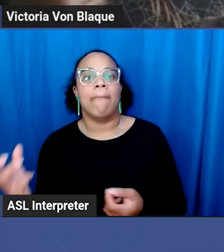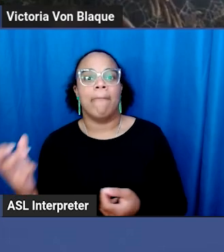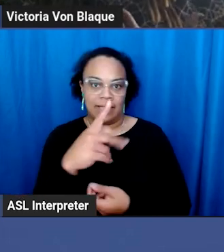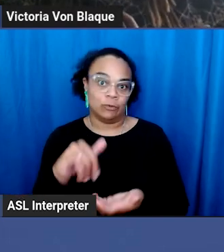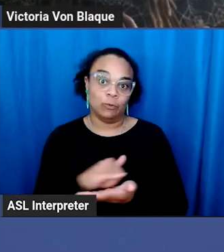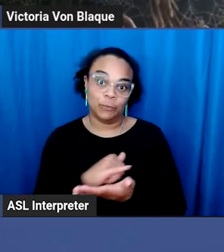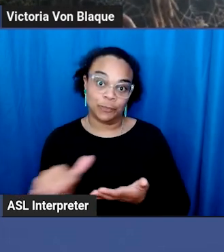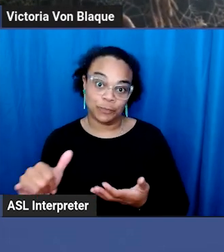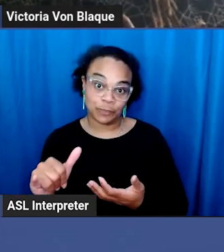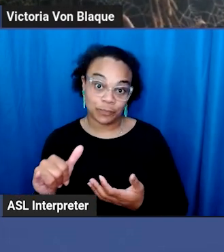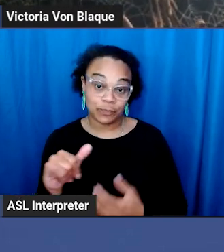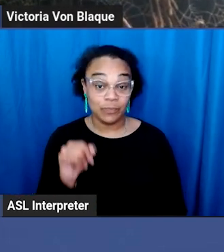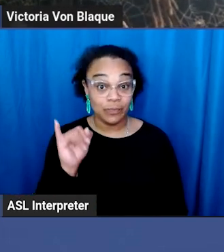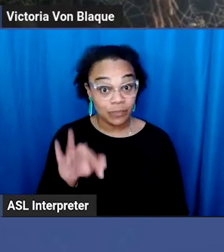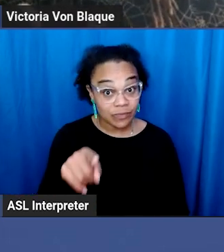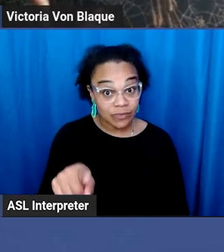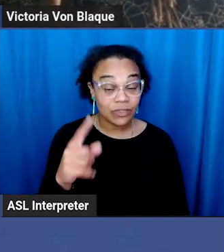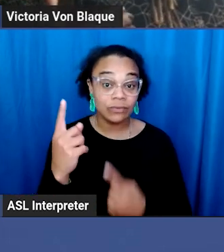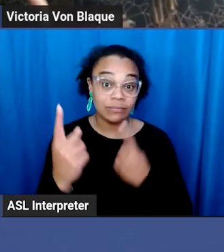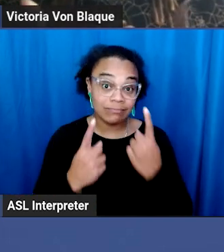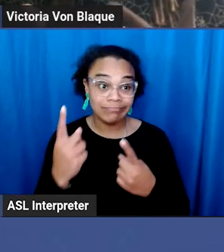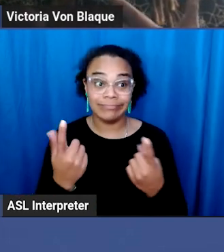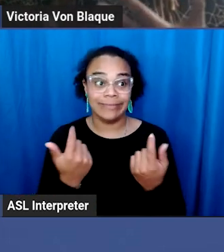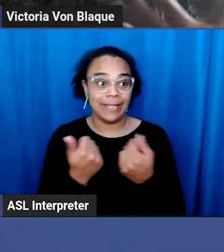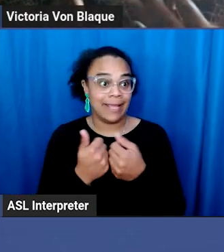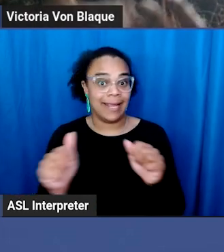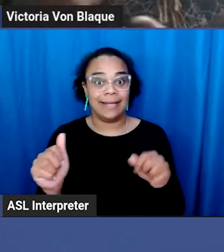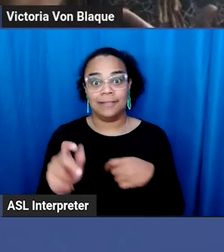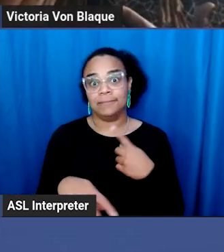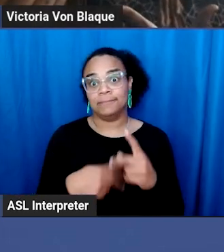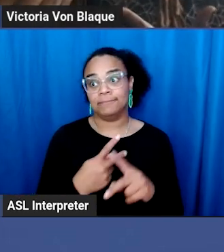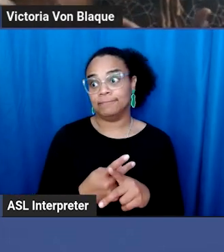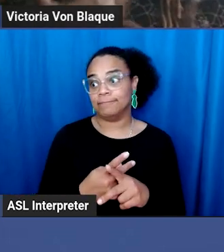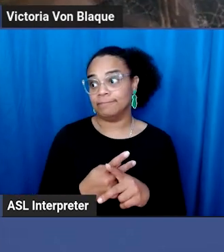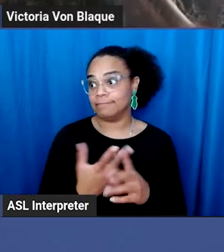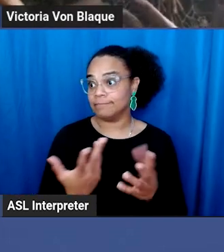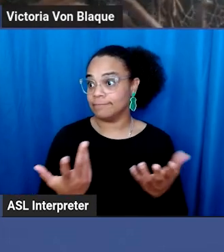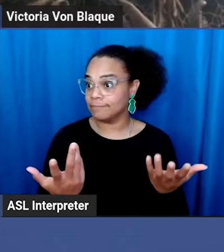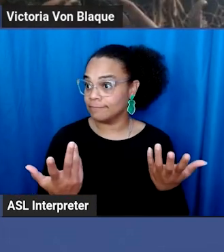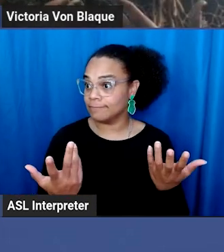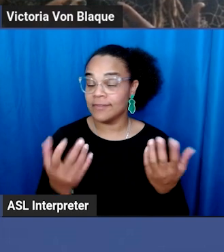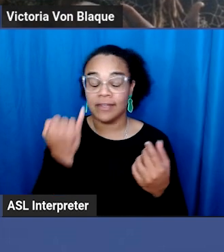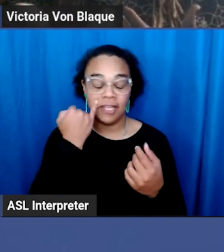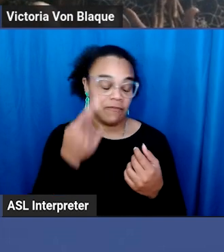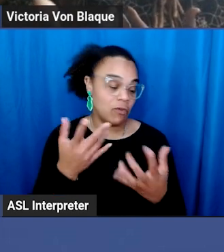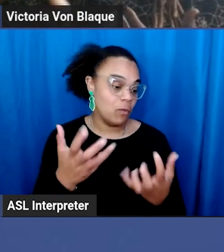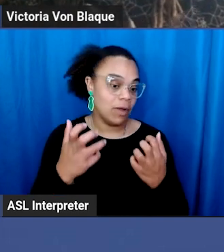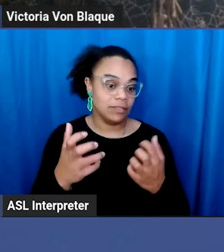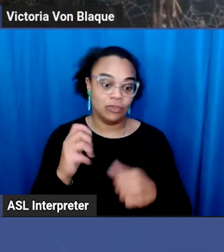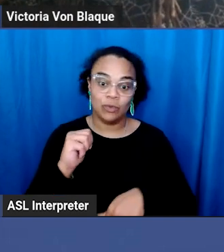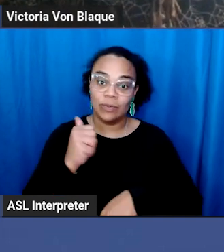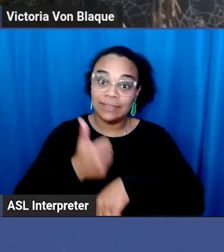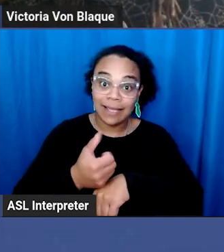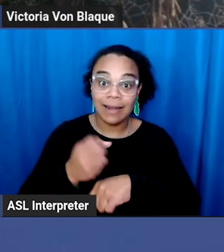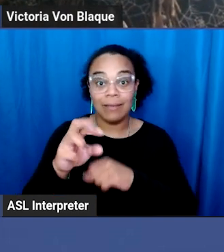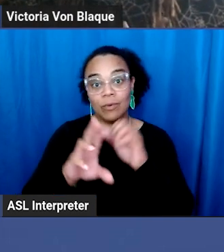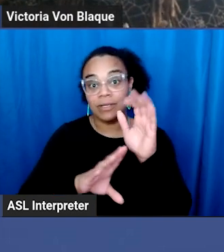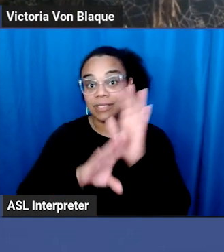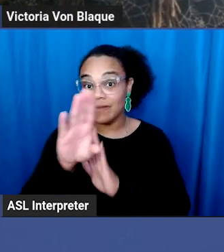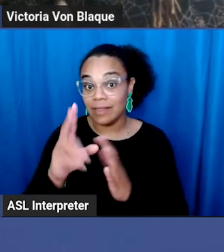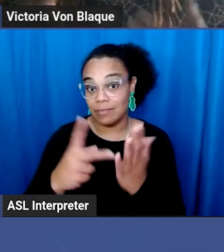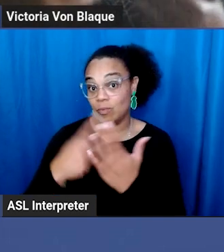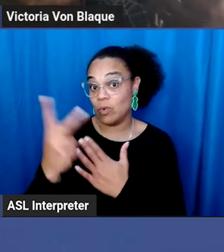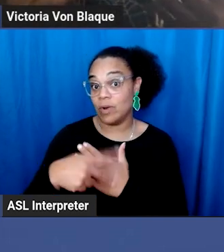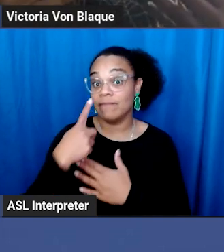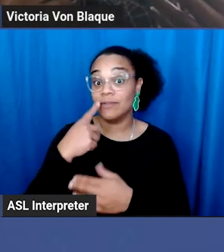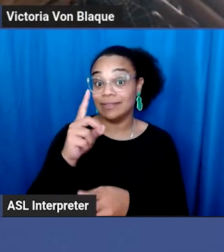you're thinking about any kind of, rolling out any kind of programming for sex workers,